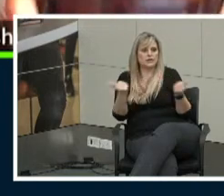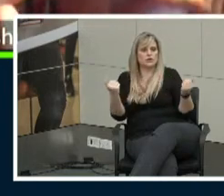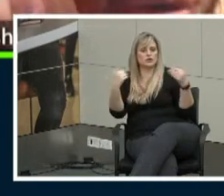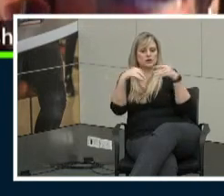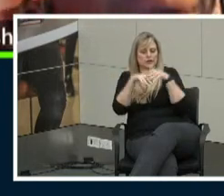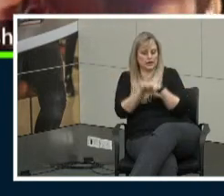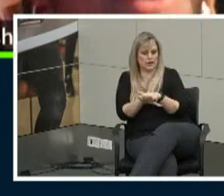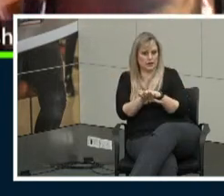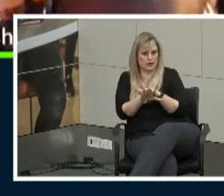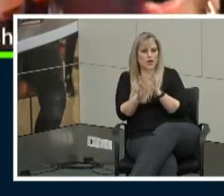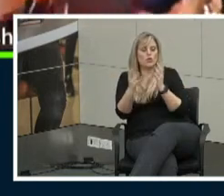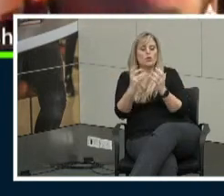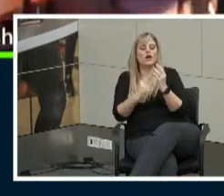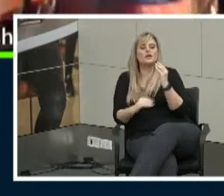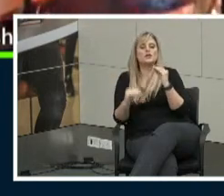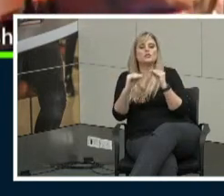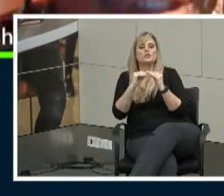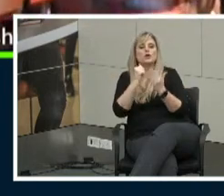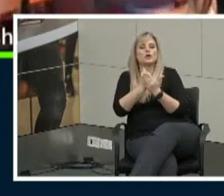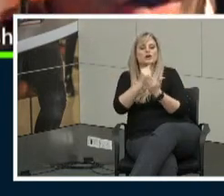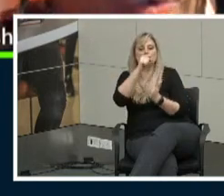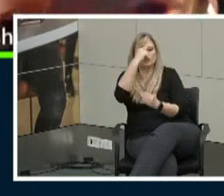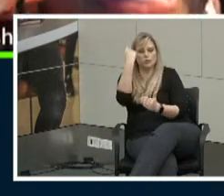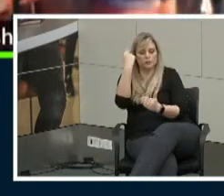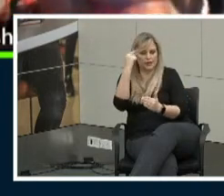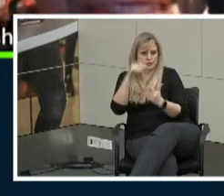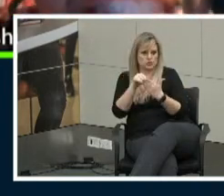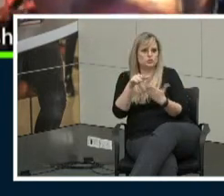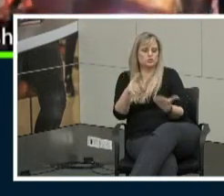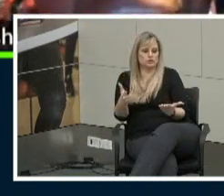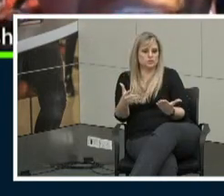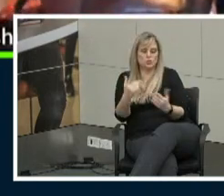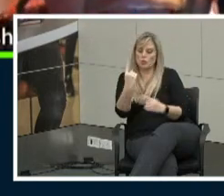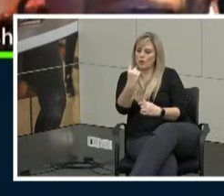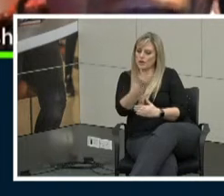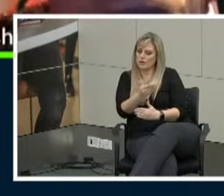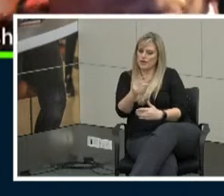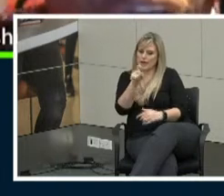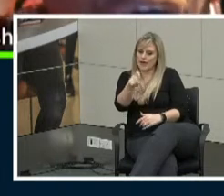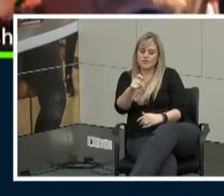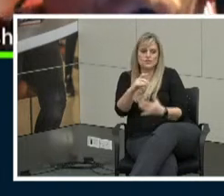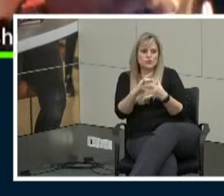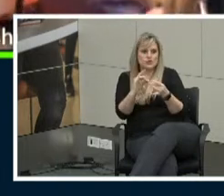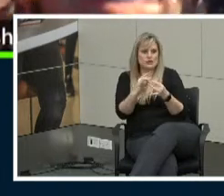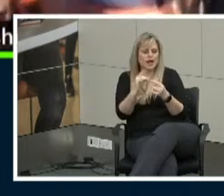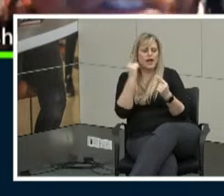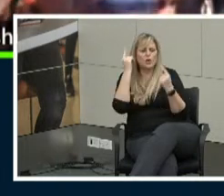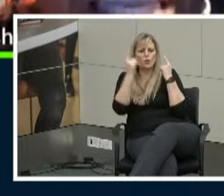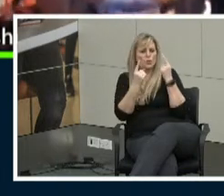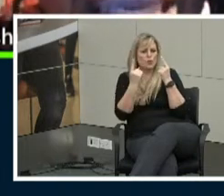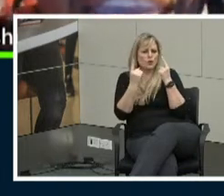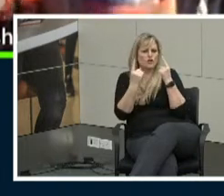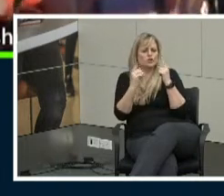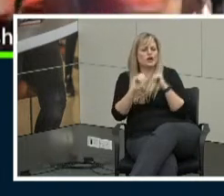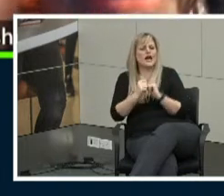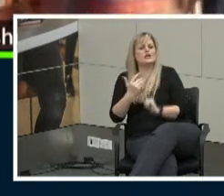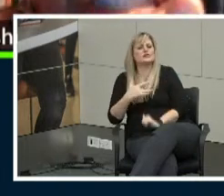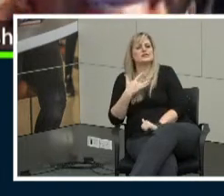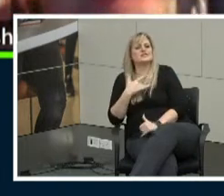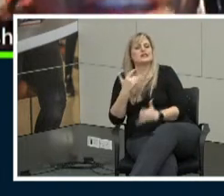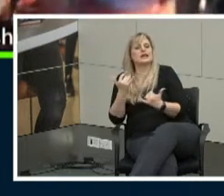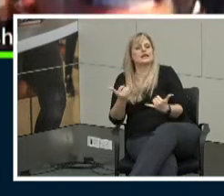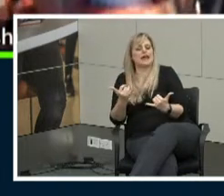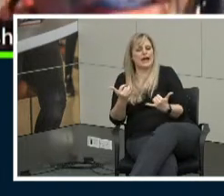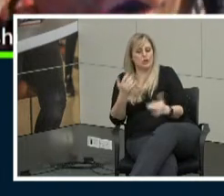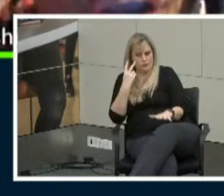extra extra help for our black students one thing I must say I wonder what she's feeling now